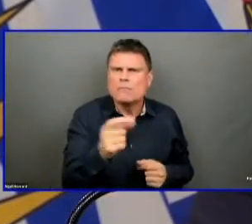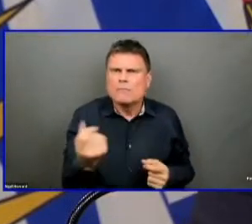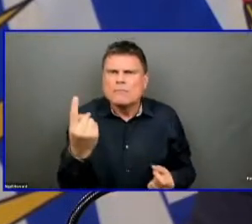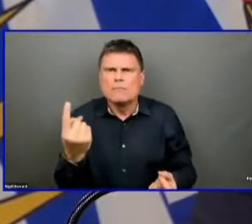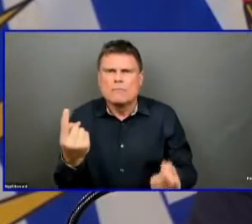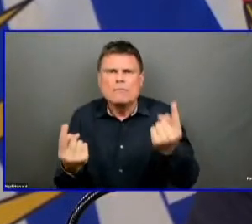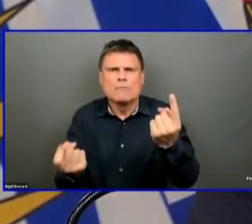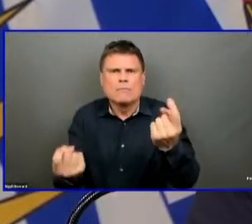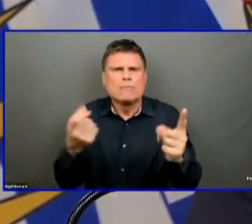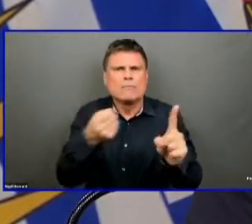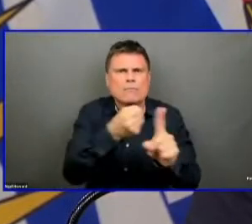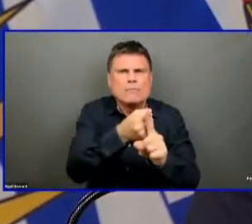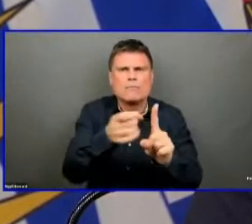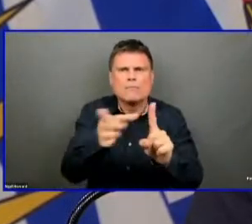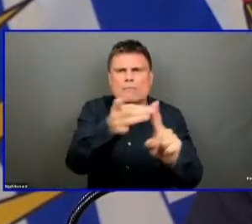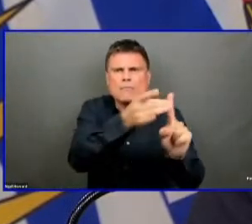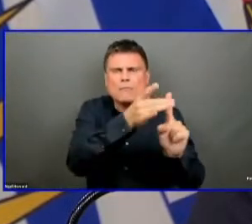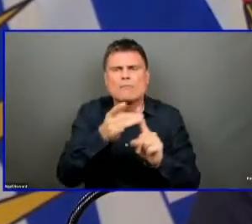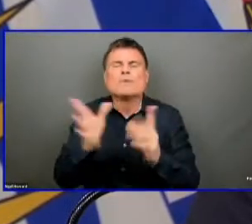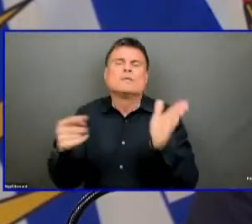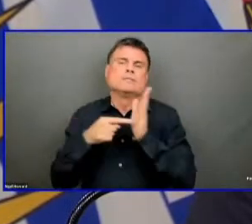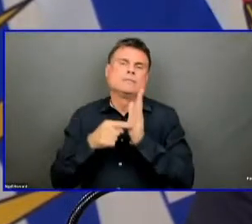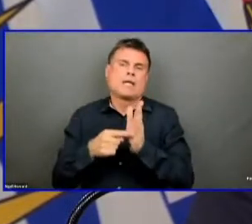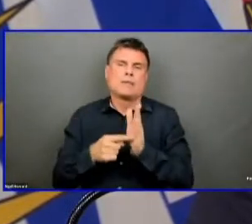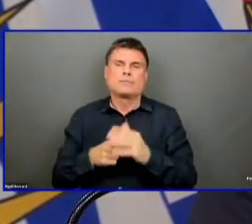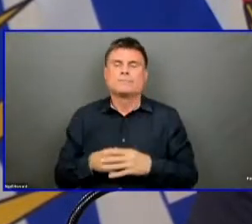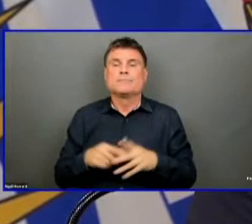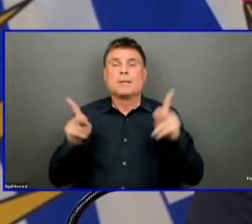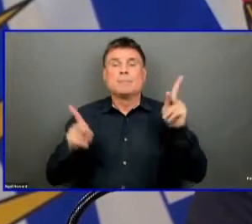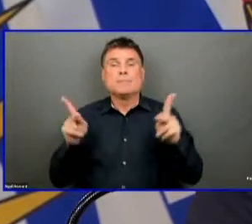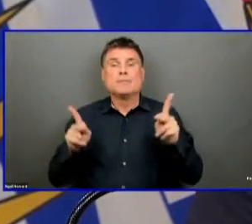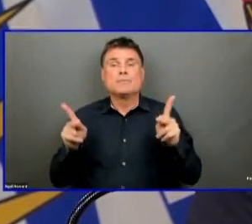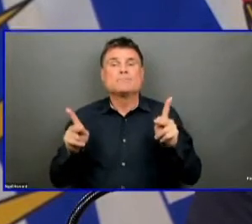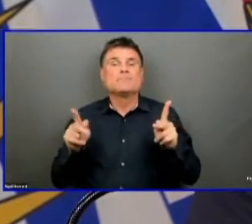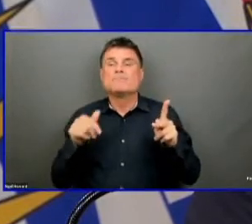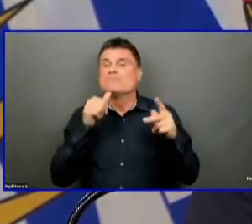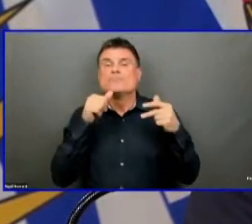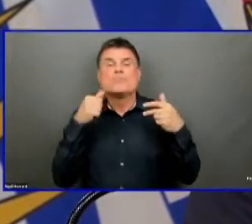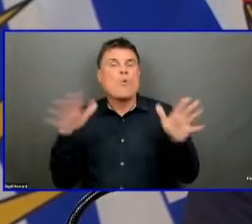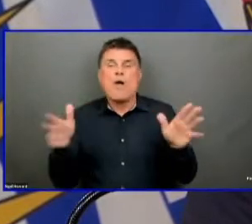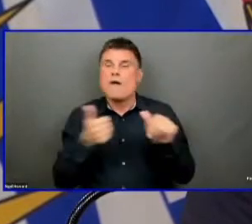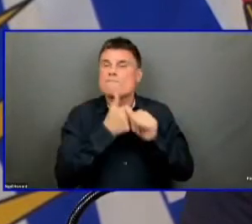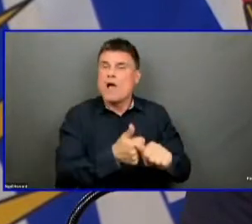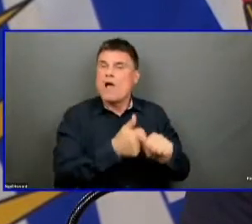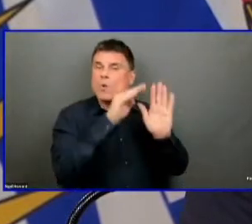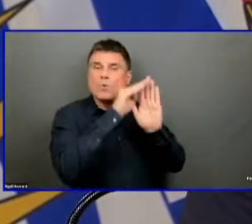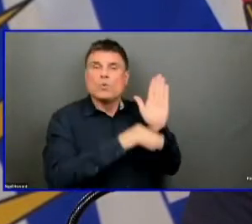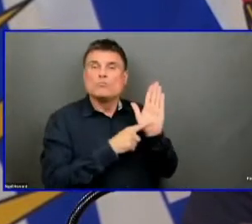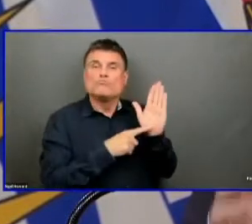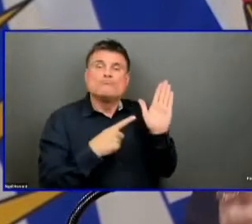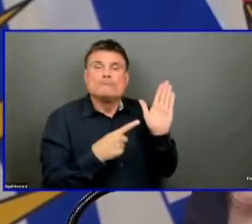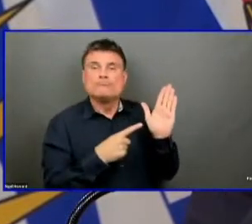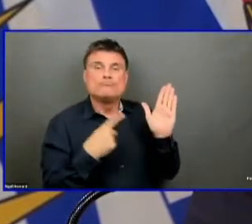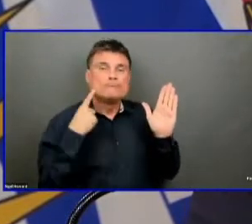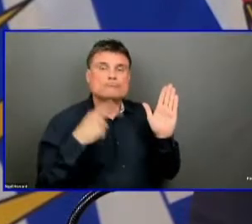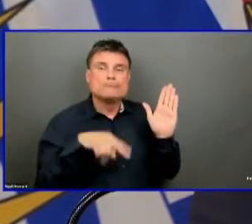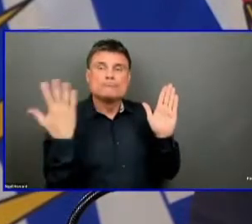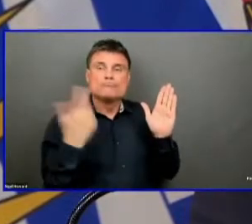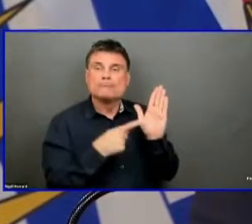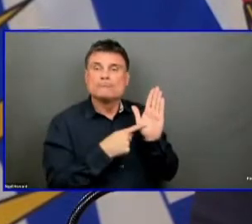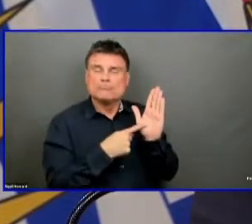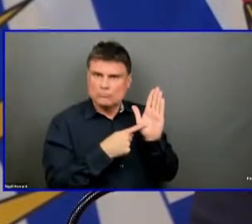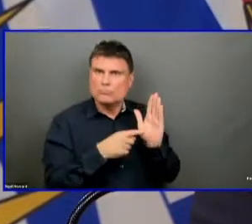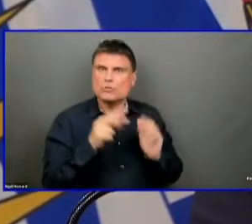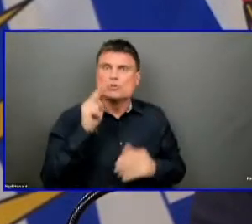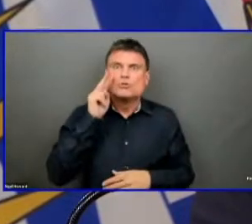the limits and not wanting to do what people asked them to do. And we saw that in certain communities, and in